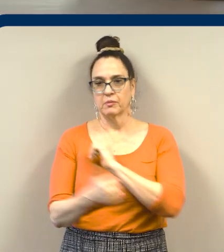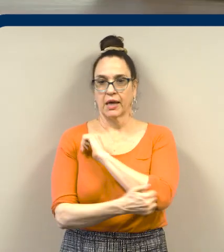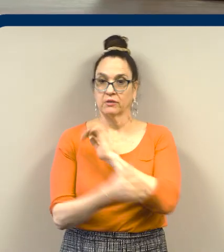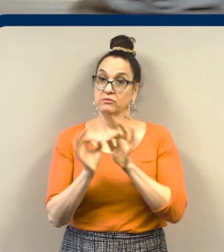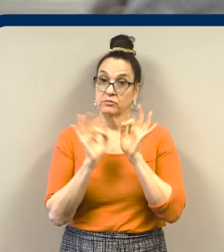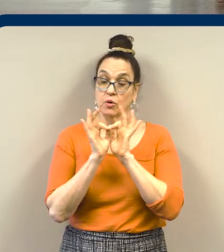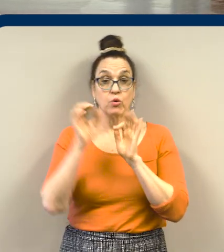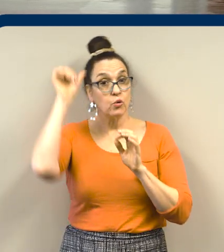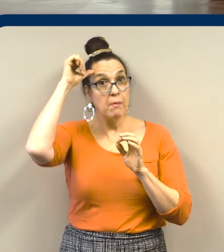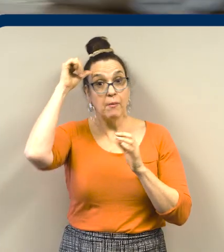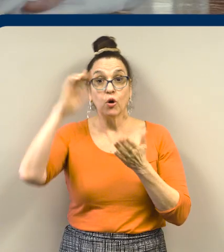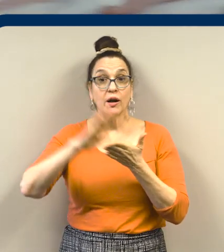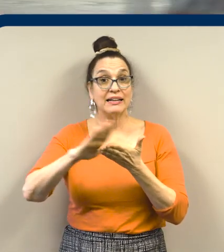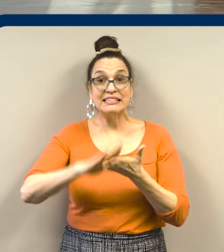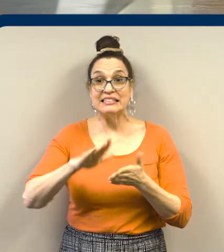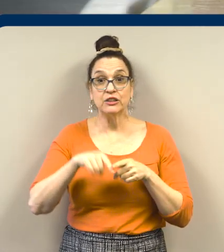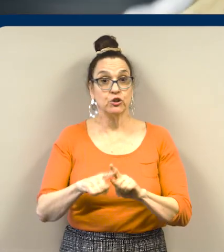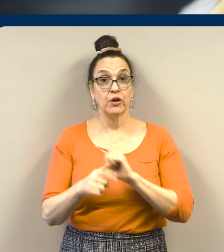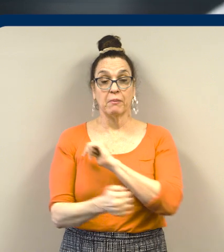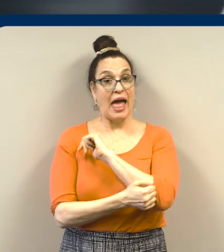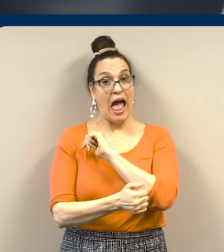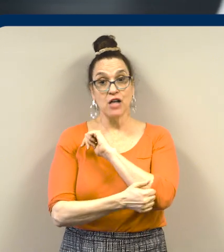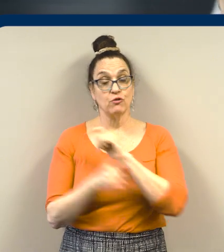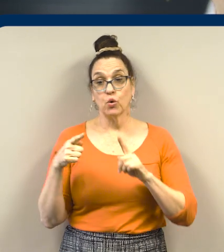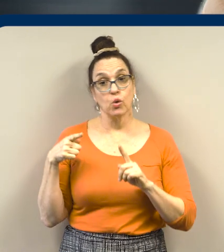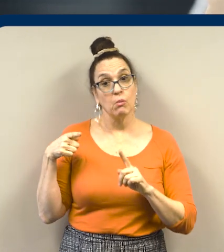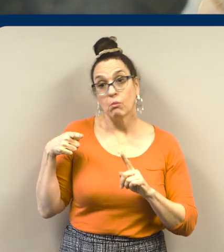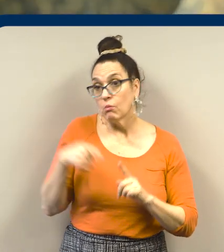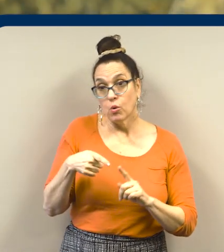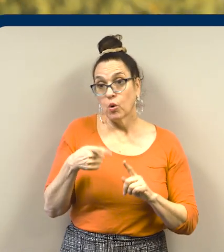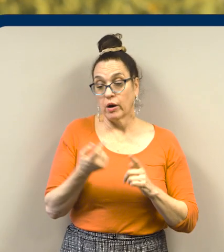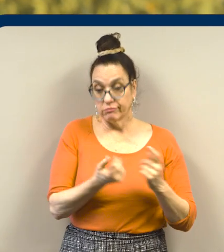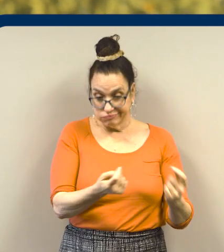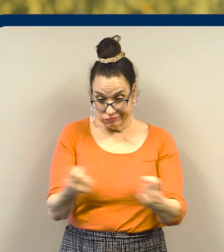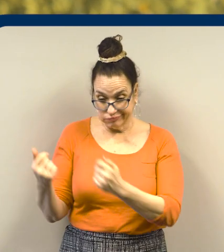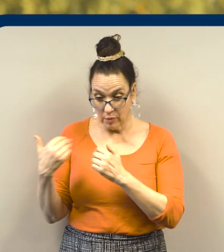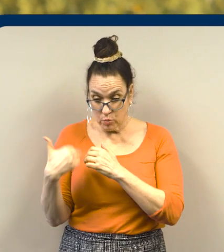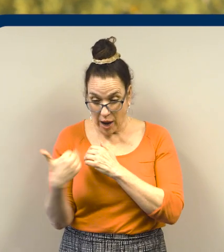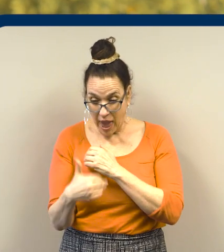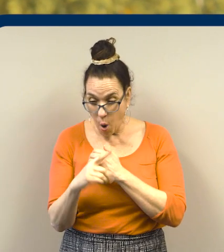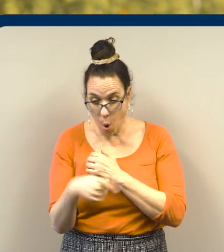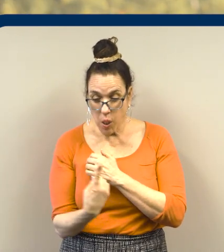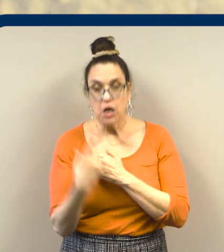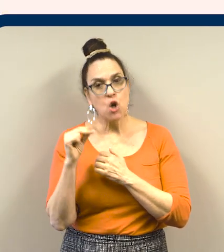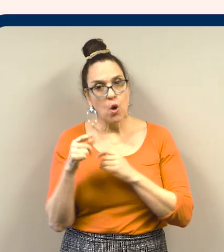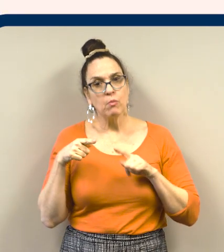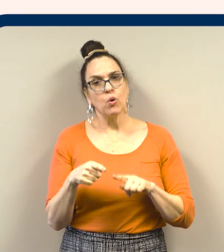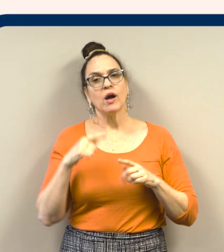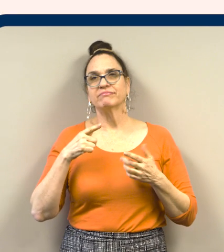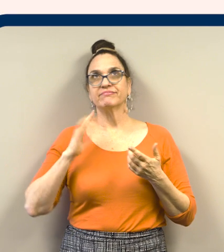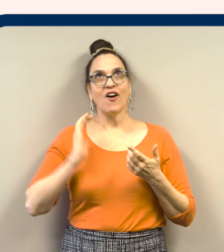Remember, cleaning for Passover isn't just about removing physical chametz. It's about decluttering our lives.